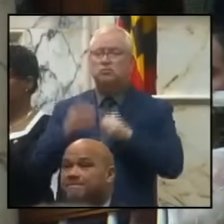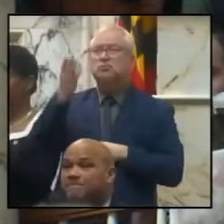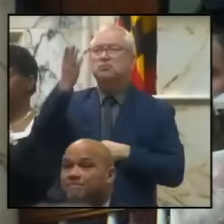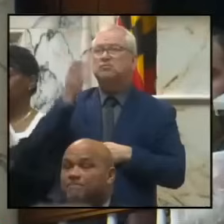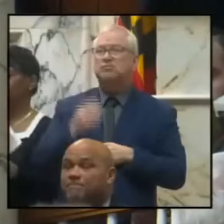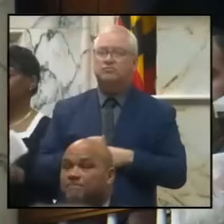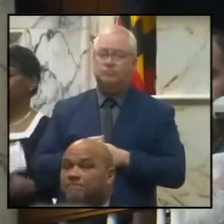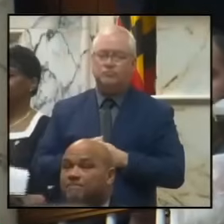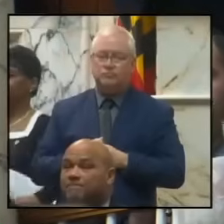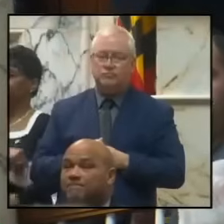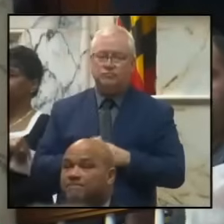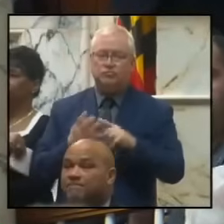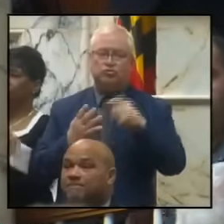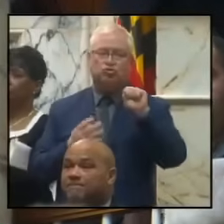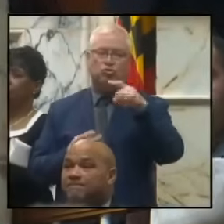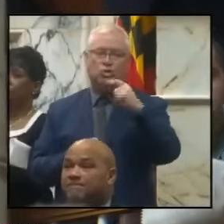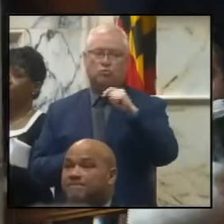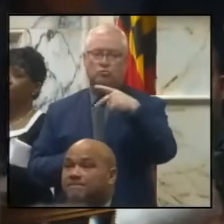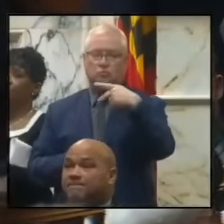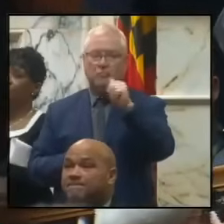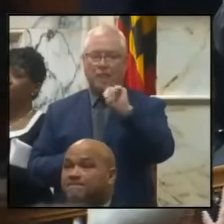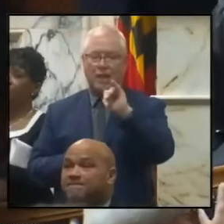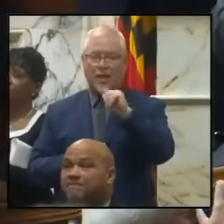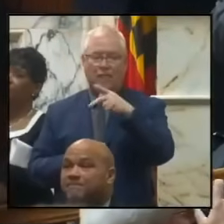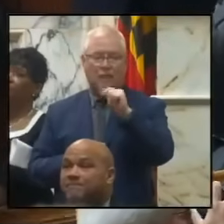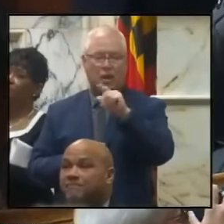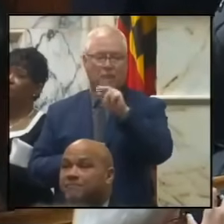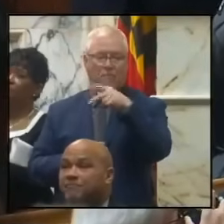Sergeant Paul Pasterik.